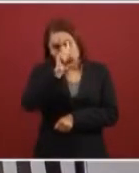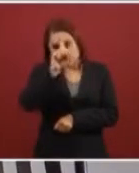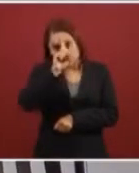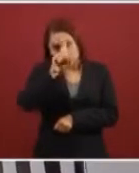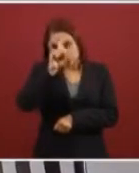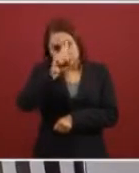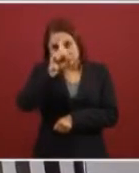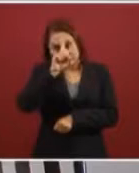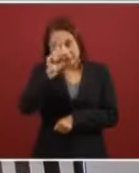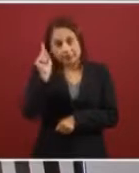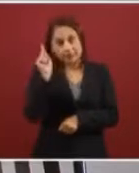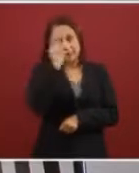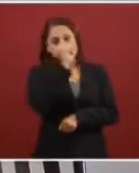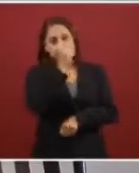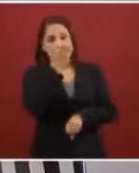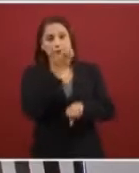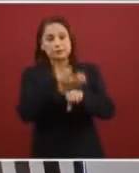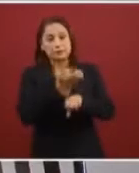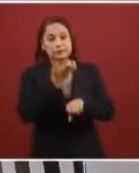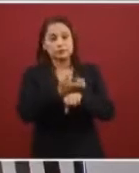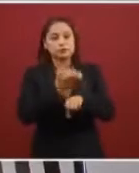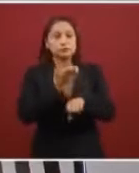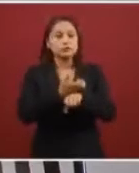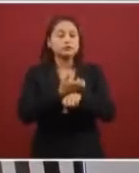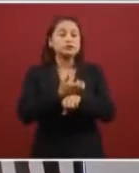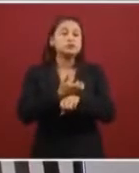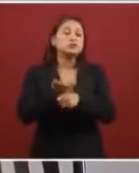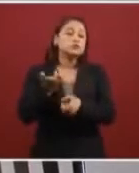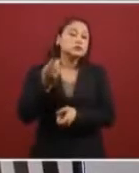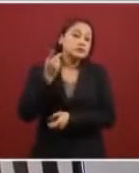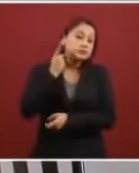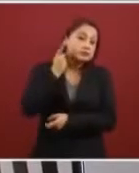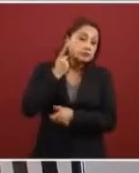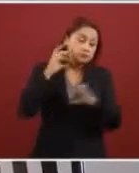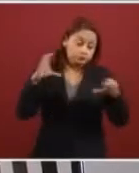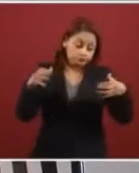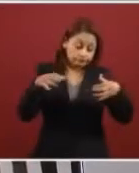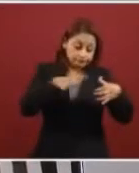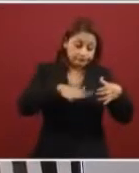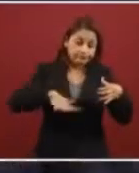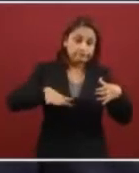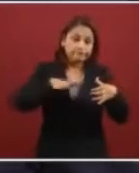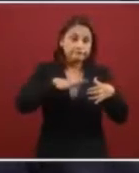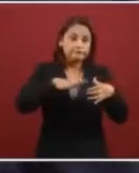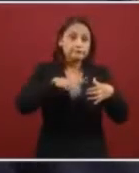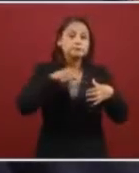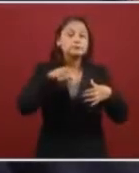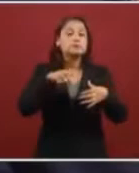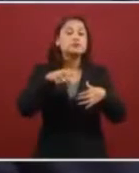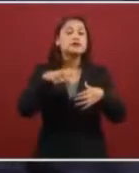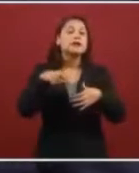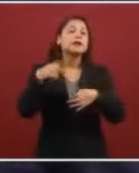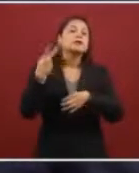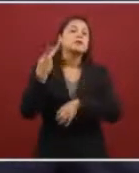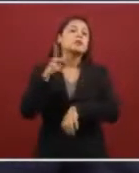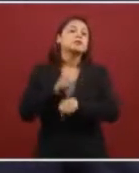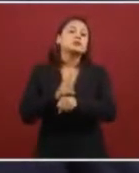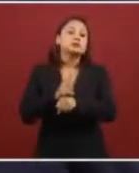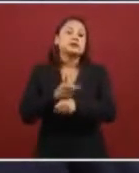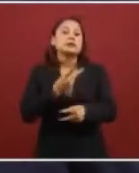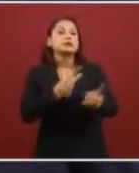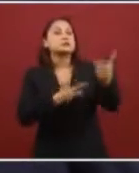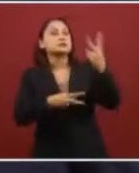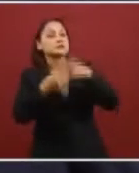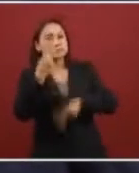legisladores de Estados to Unidos, legislators in, of the U.S. that are coming pasado mañana. Day after tomorrow. Creo que